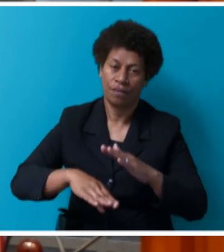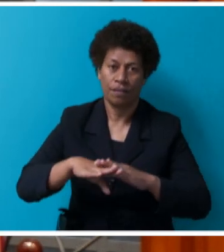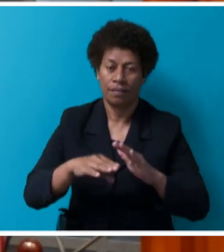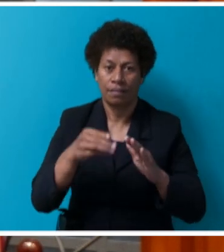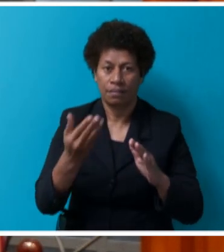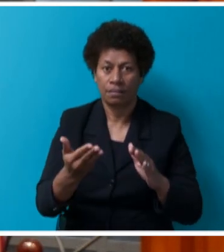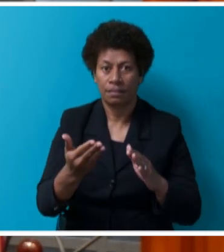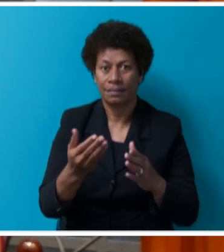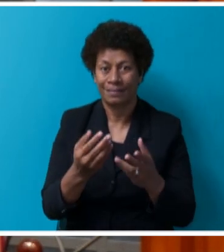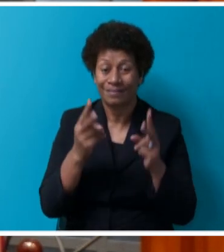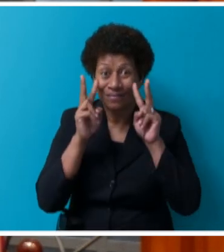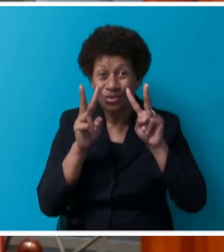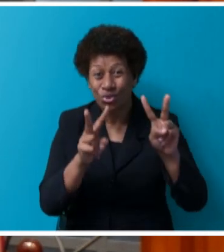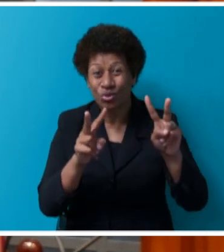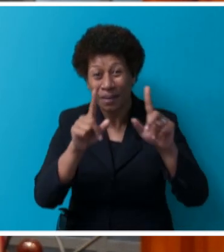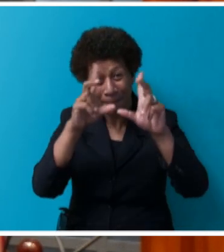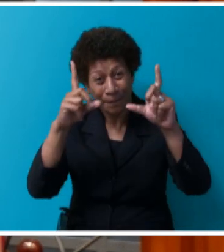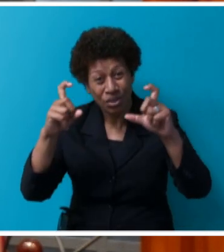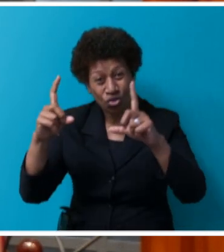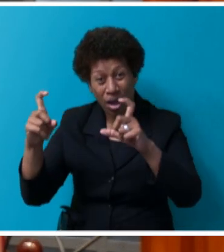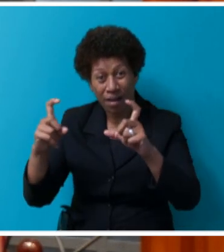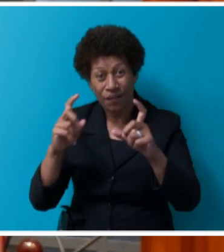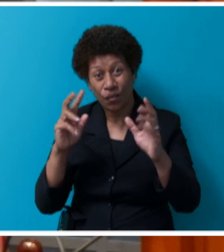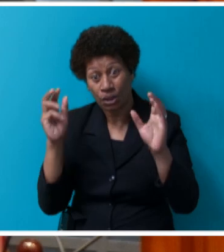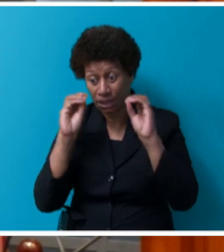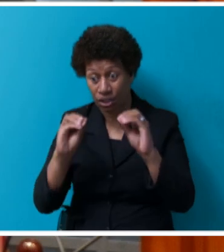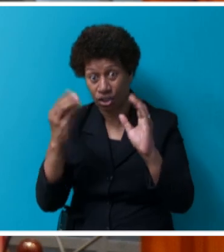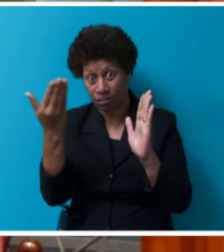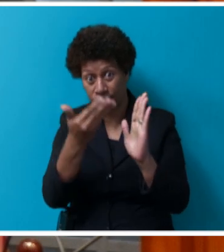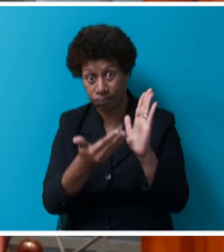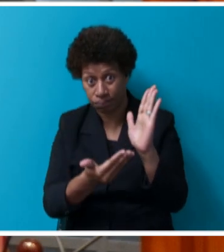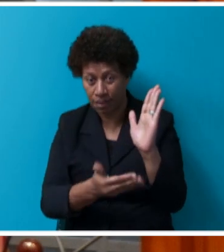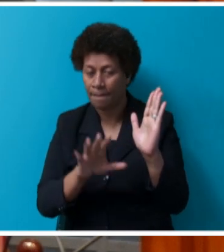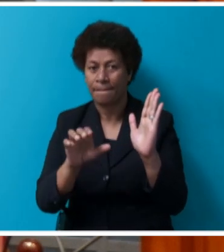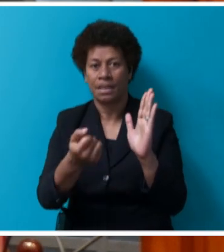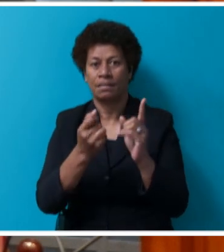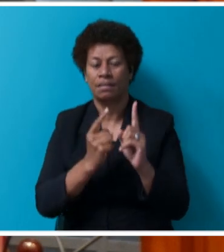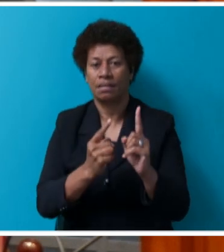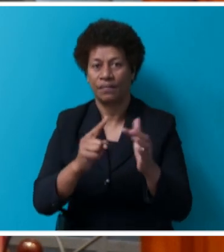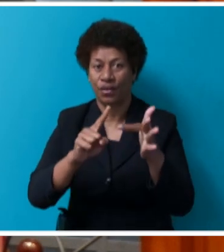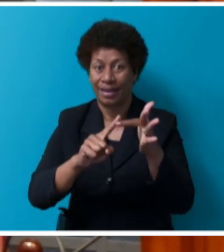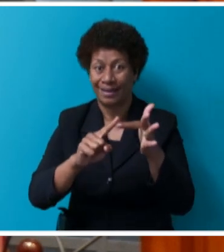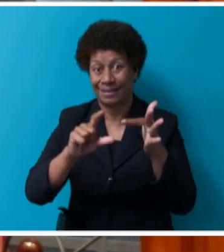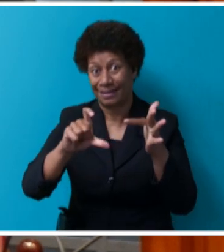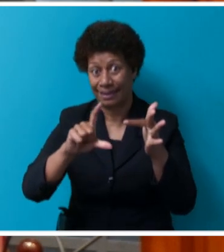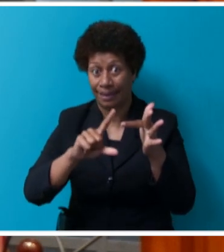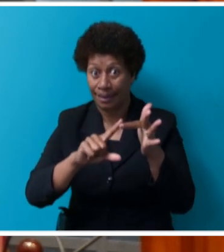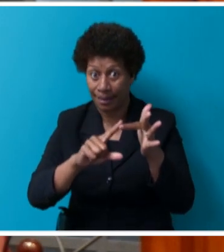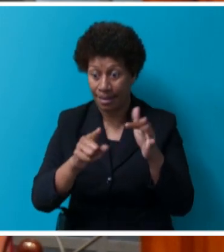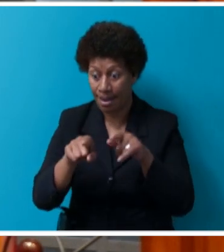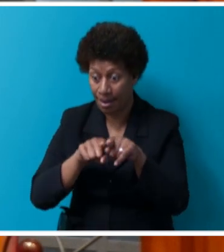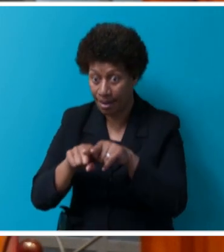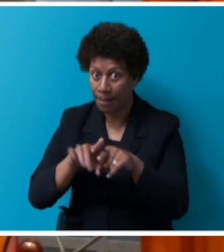aids for assistance. For instance, I call on heads of school where ECE learning is available to ensure